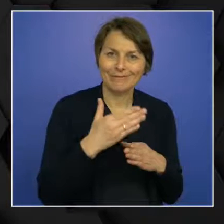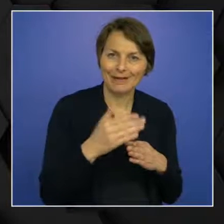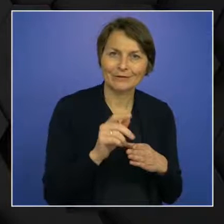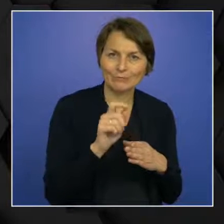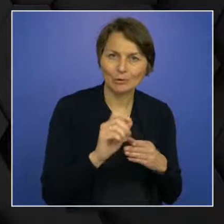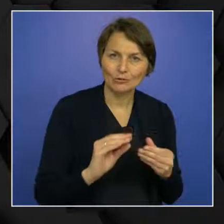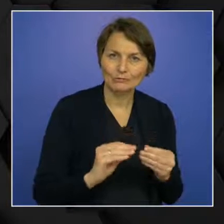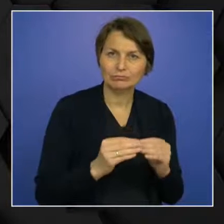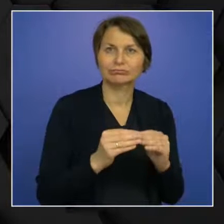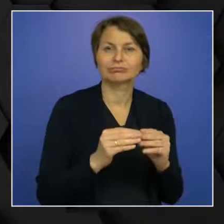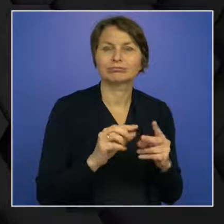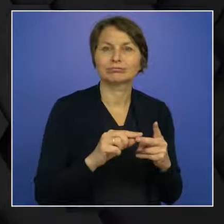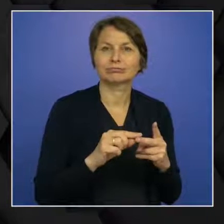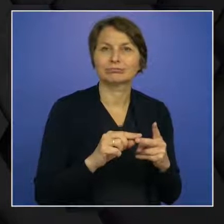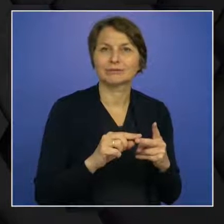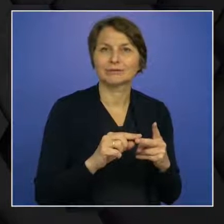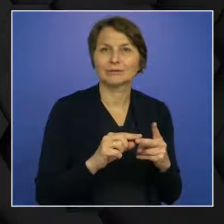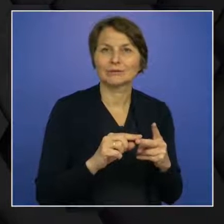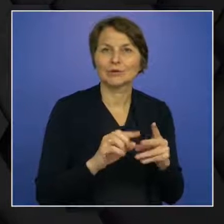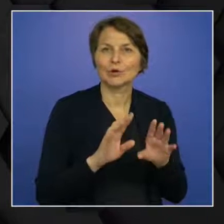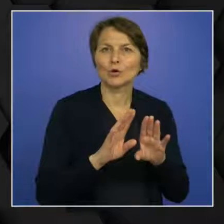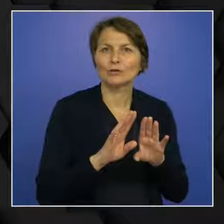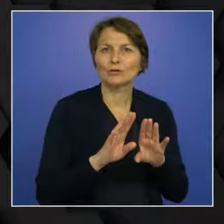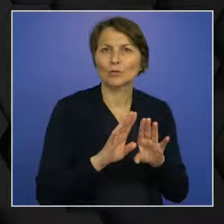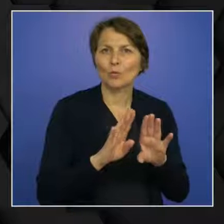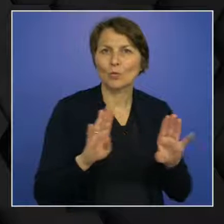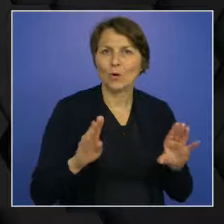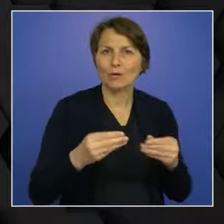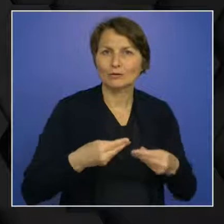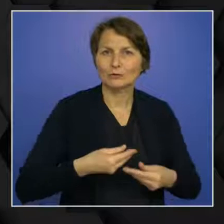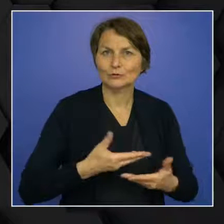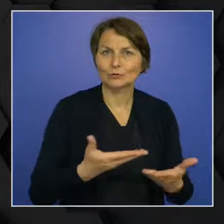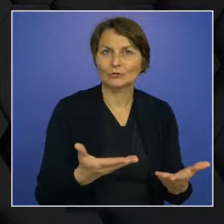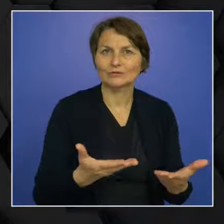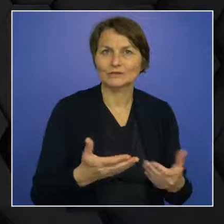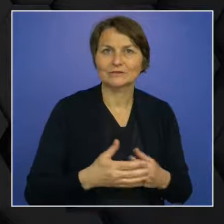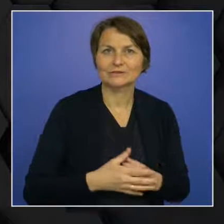creating the whole service for us.